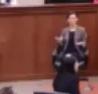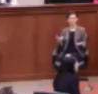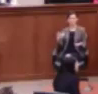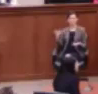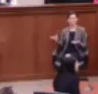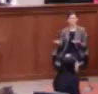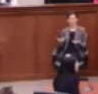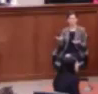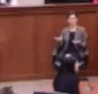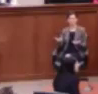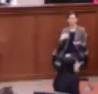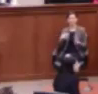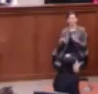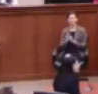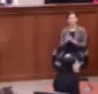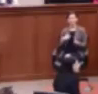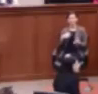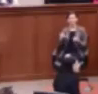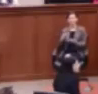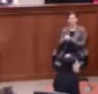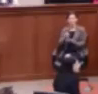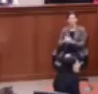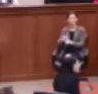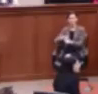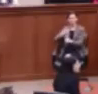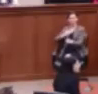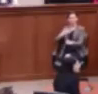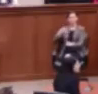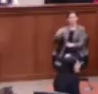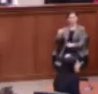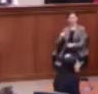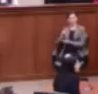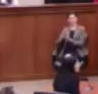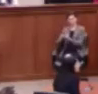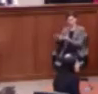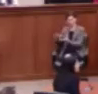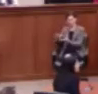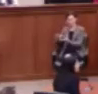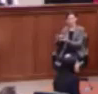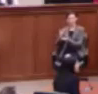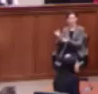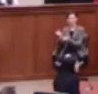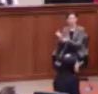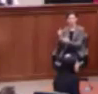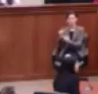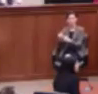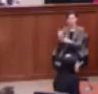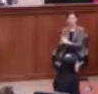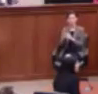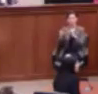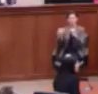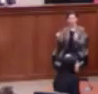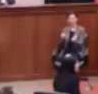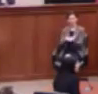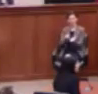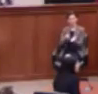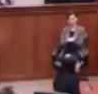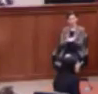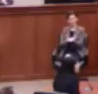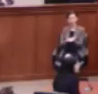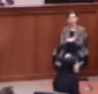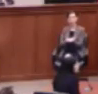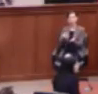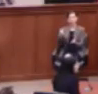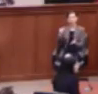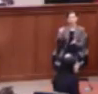that I'm very passionate about, and I want to be prepared before I get to college because I